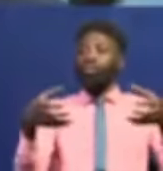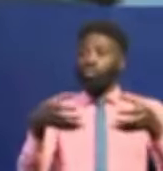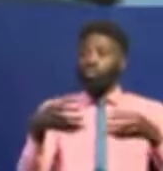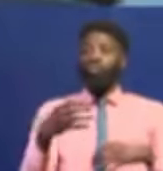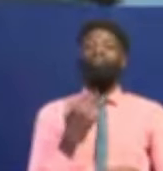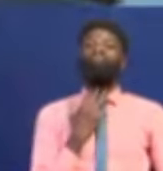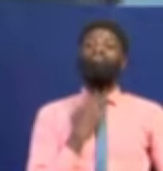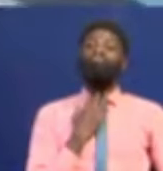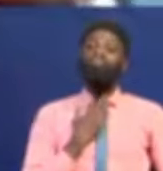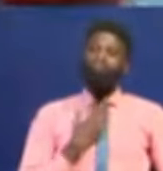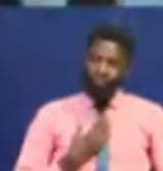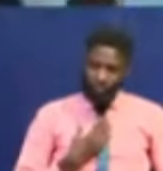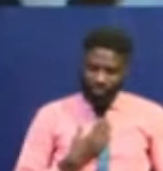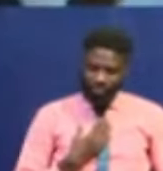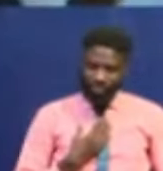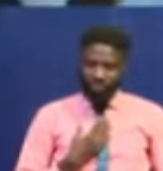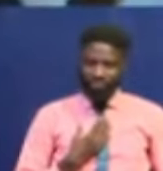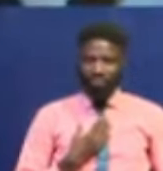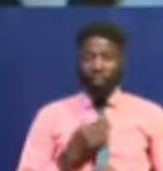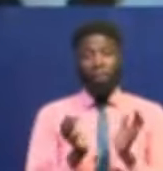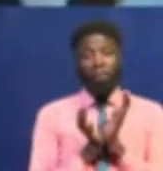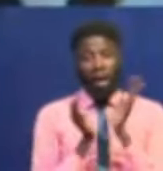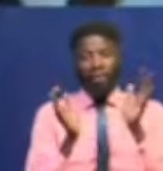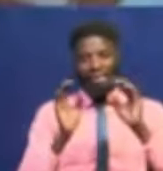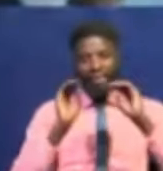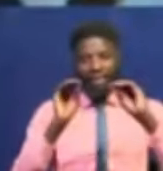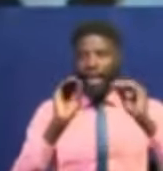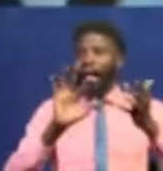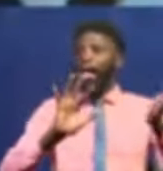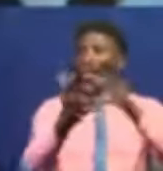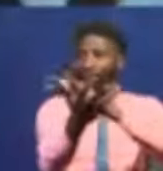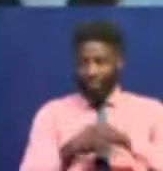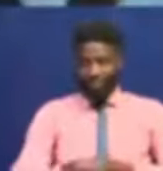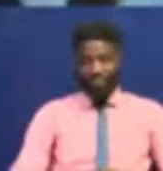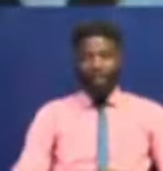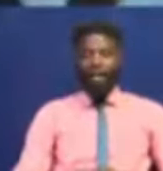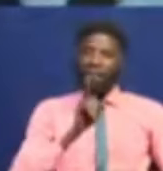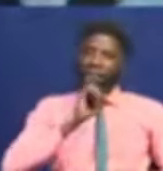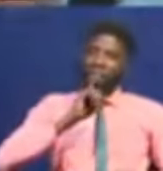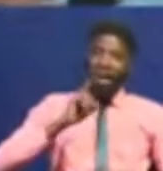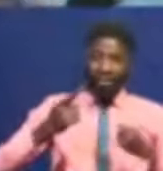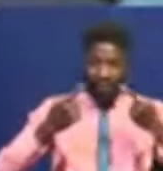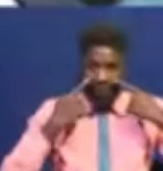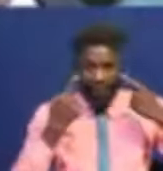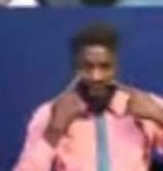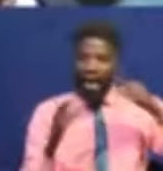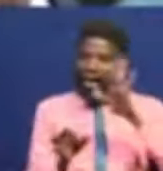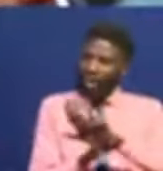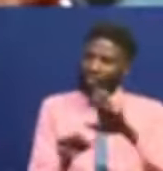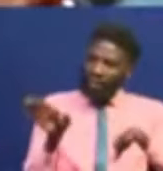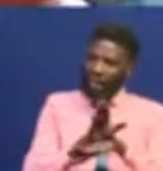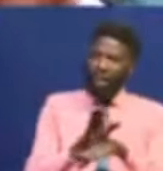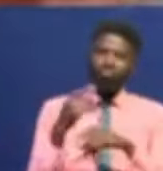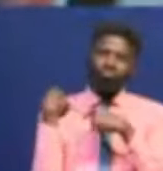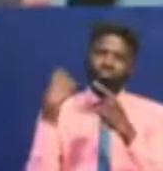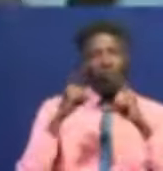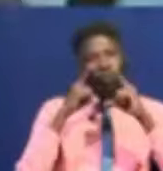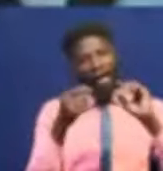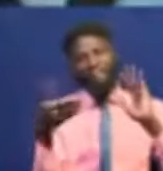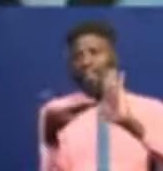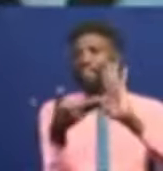to mislead the public, to say, oh, you see, in fact, everything you have been told is still